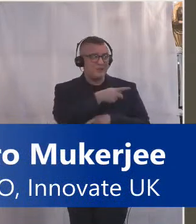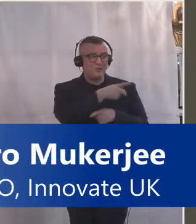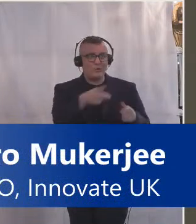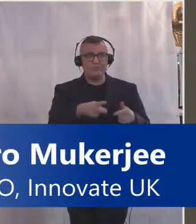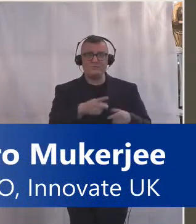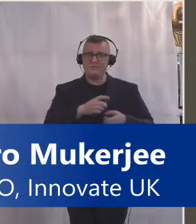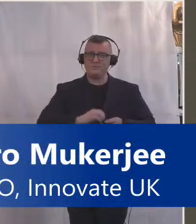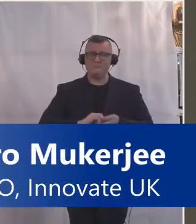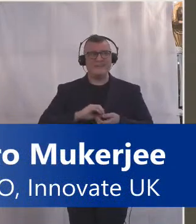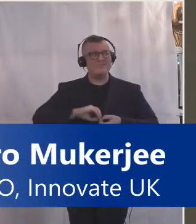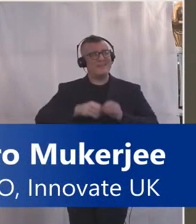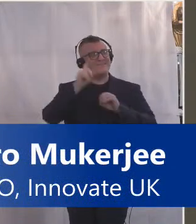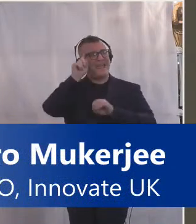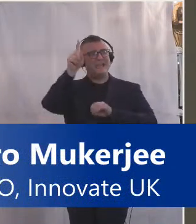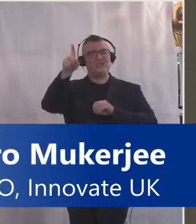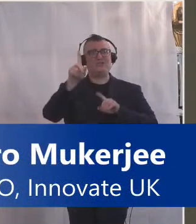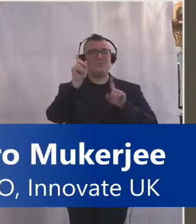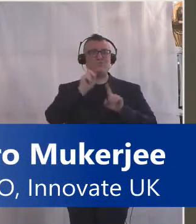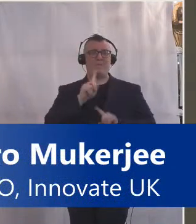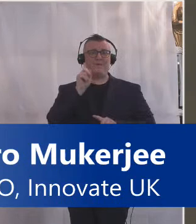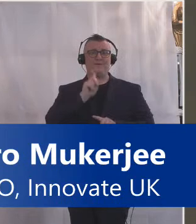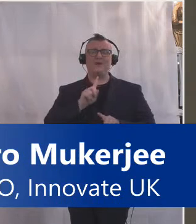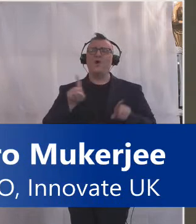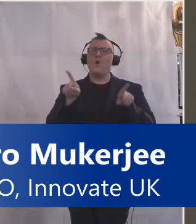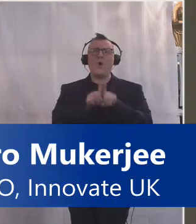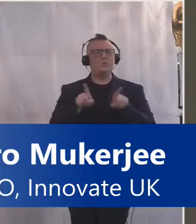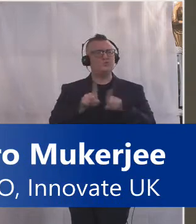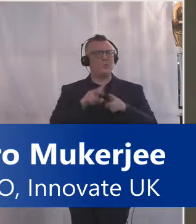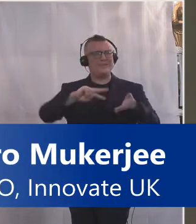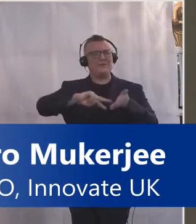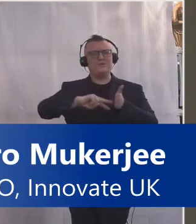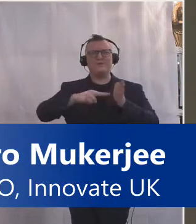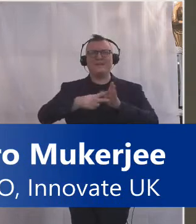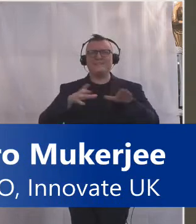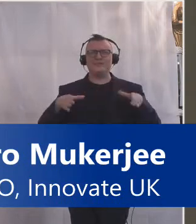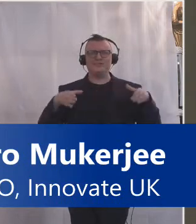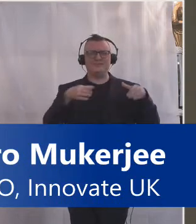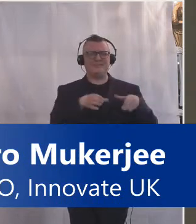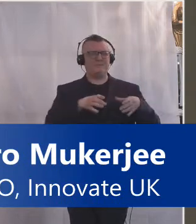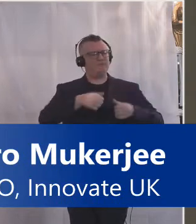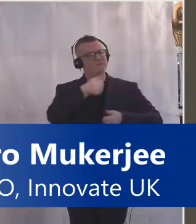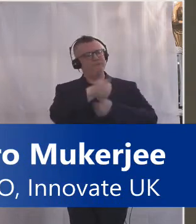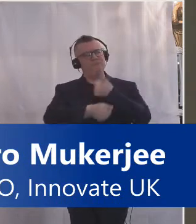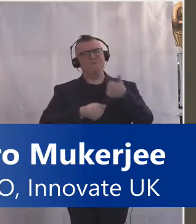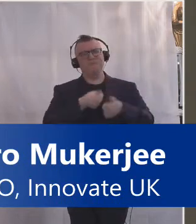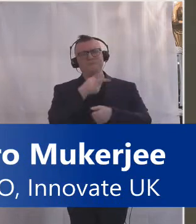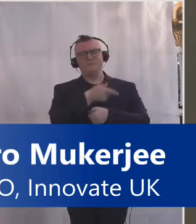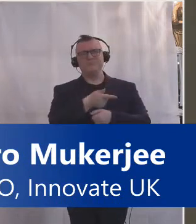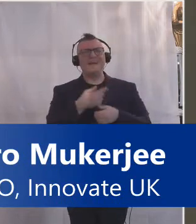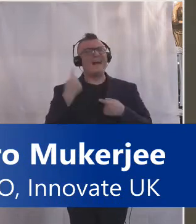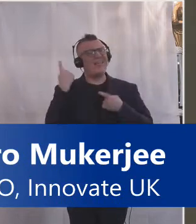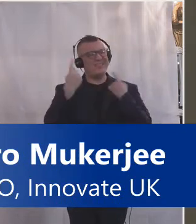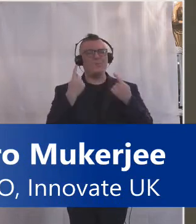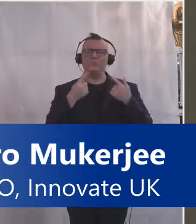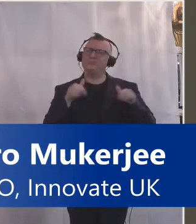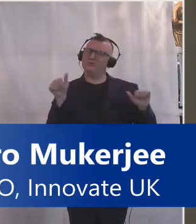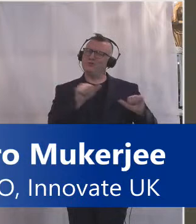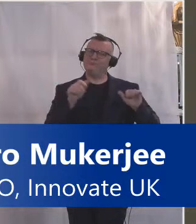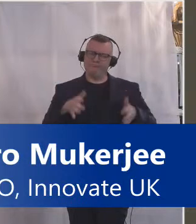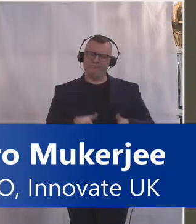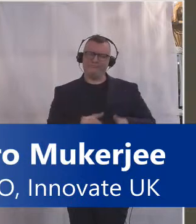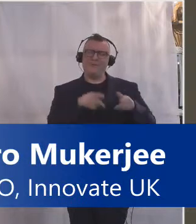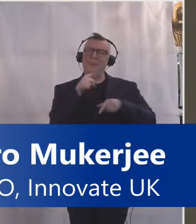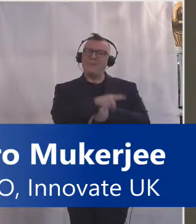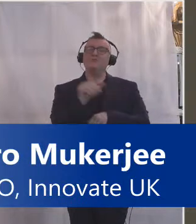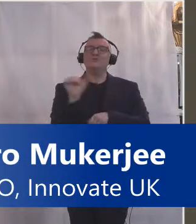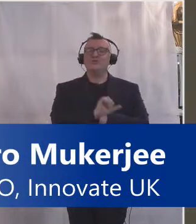And thank you to all the team that's arranged this event today. And I really think that we should give them a round of applause because this is a